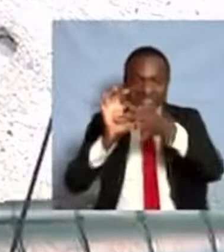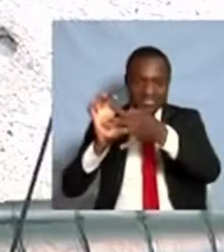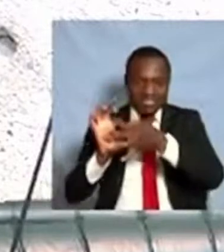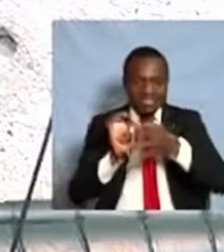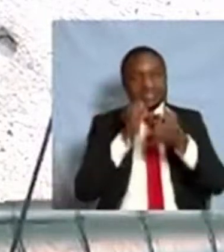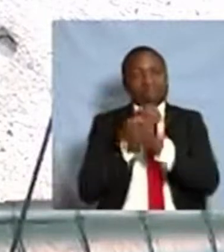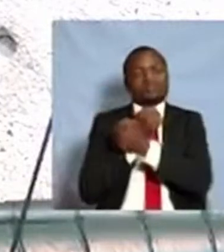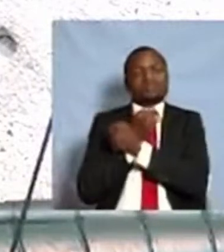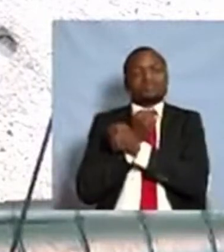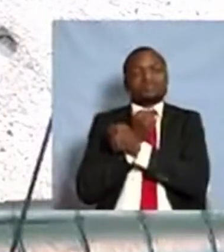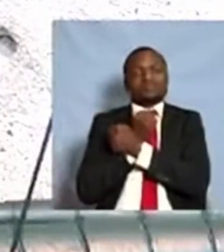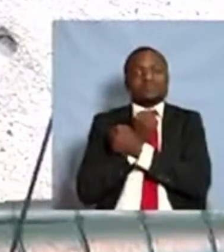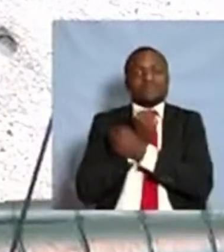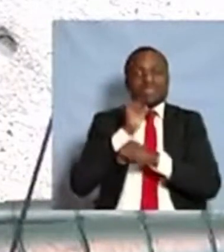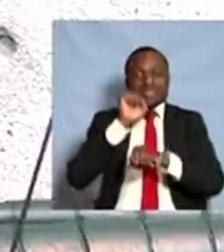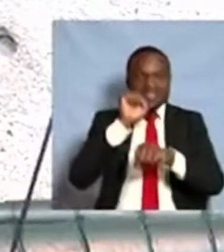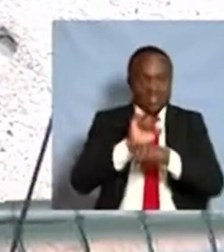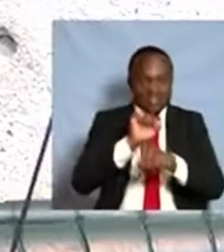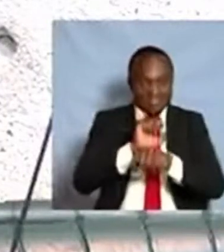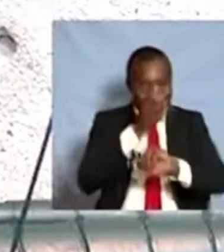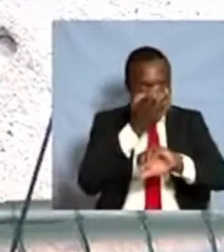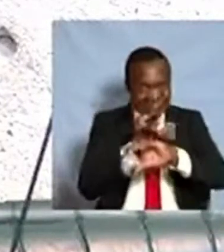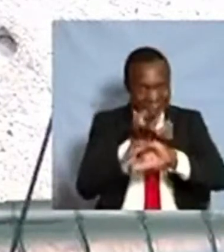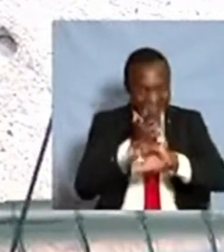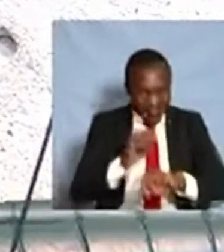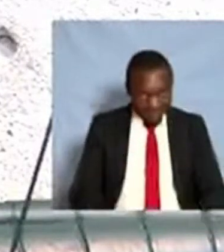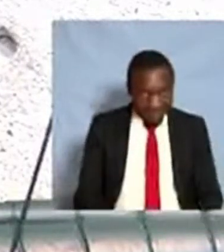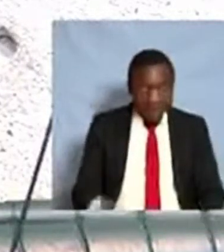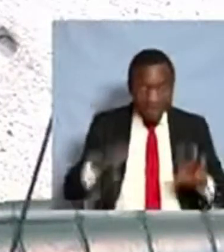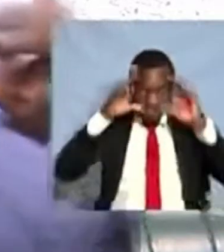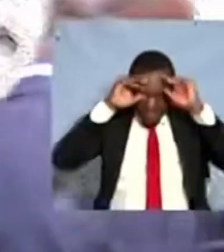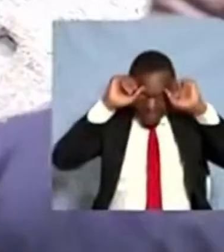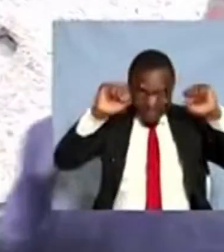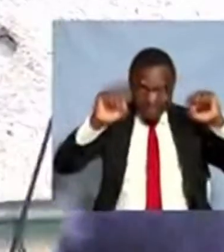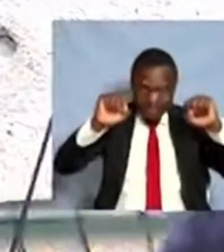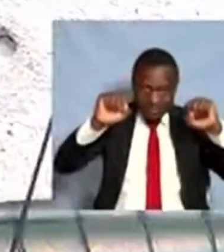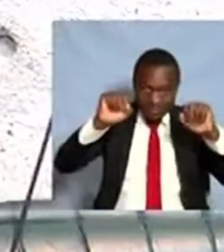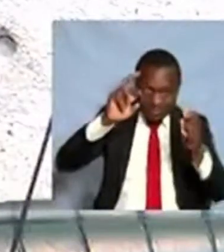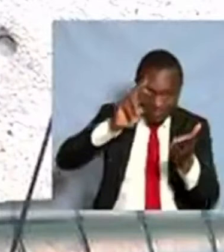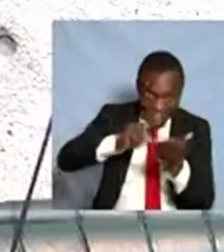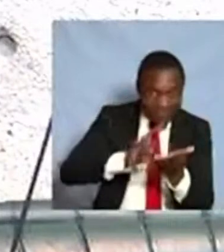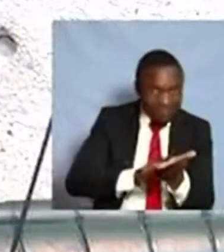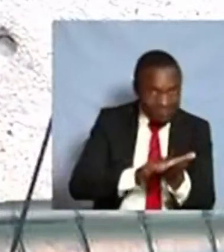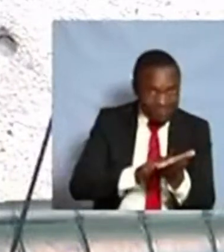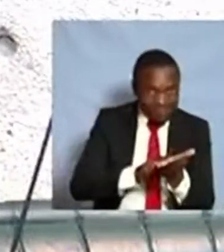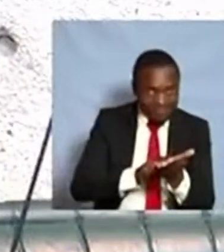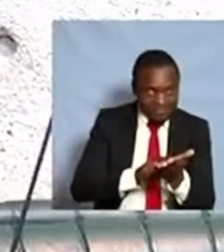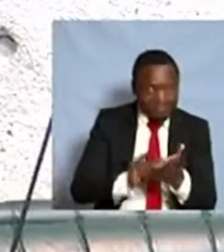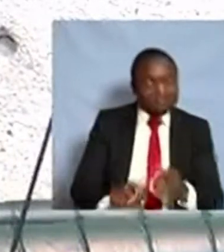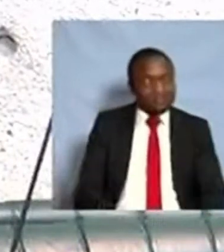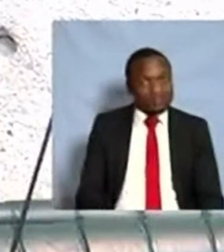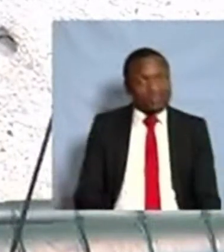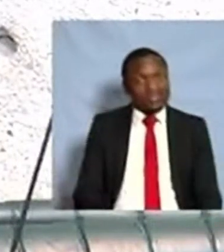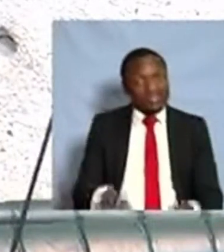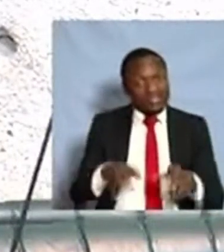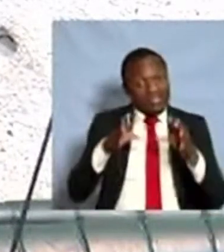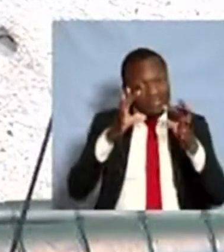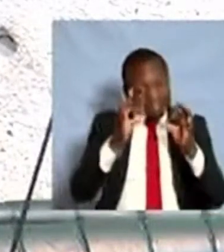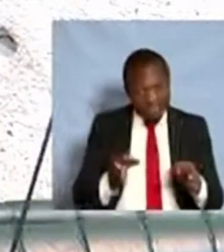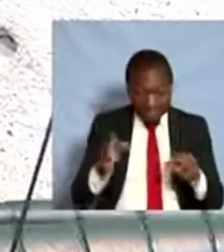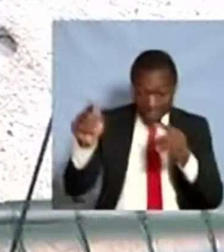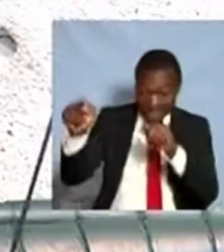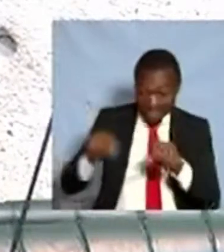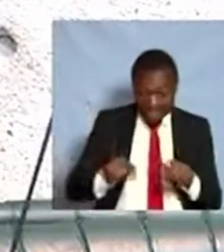love, and hard working. The President is on record that whenever he comes